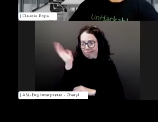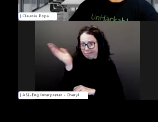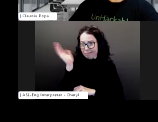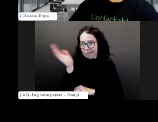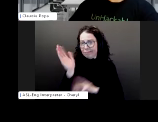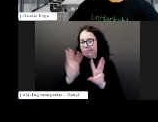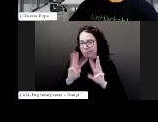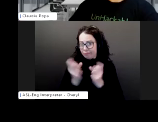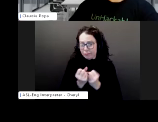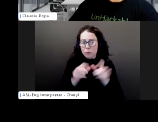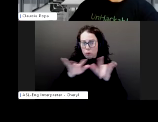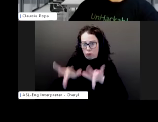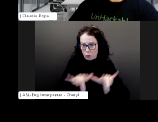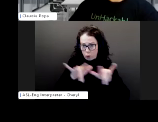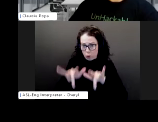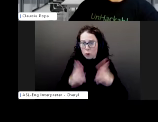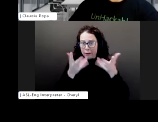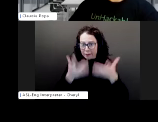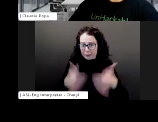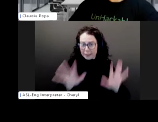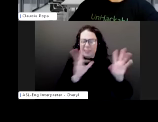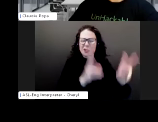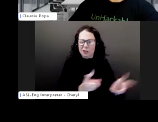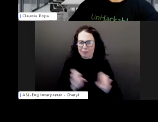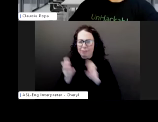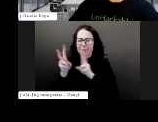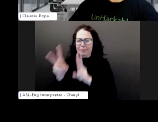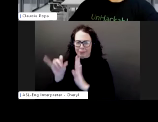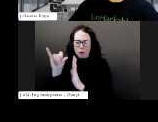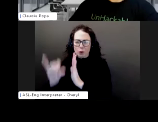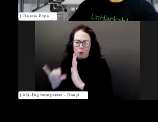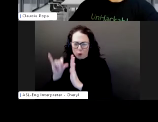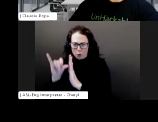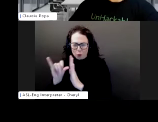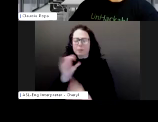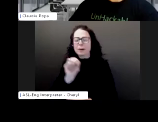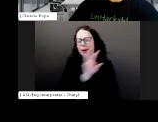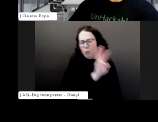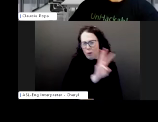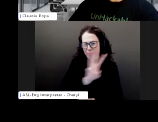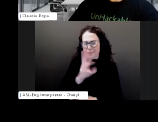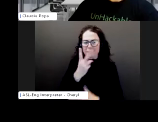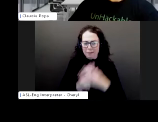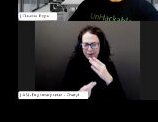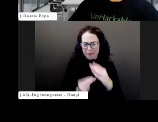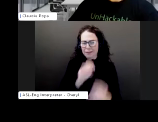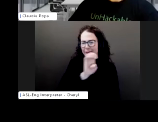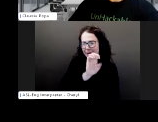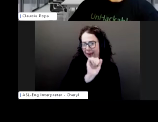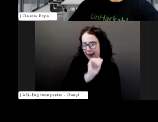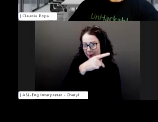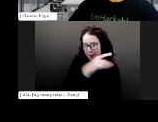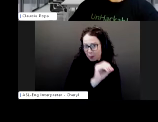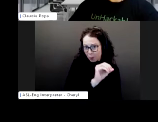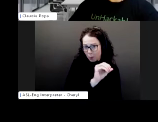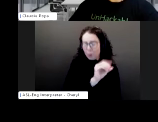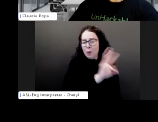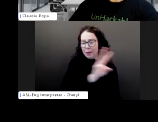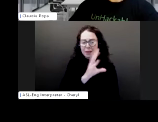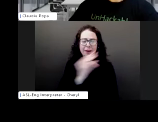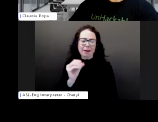are uploaded to YouTube and added to both our websites, which would be Elder Abuse Prevention Ontario's website and CNPEA's